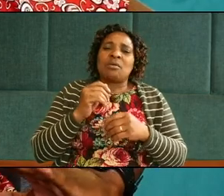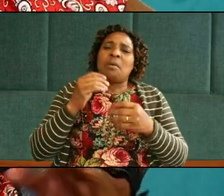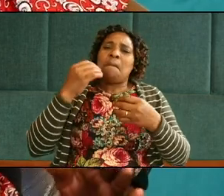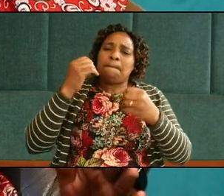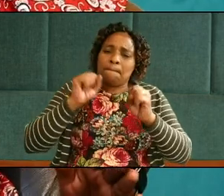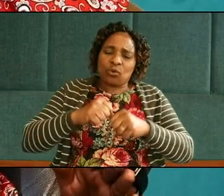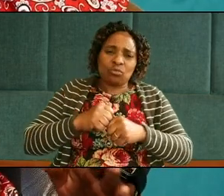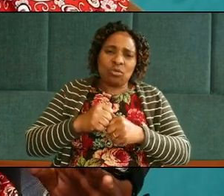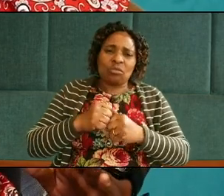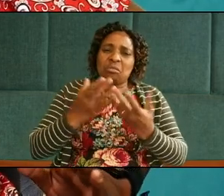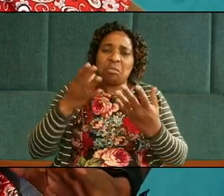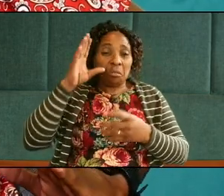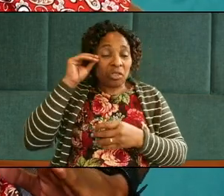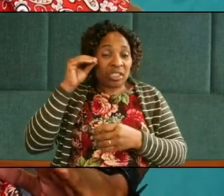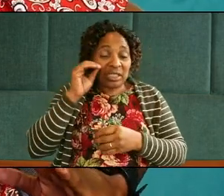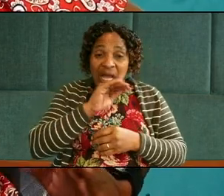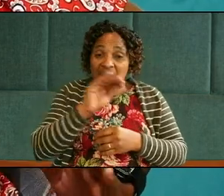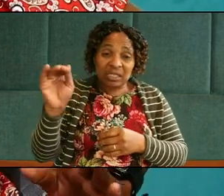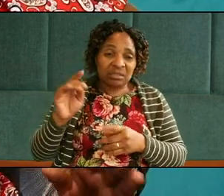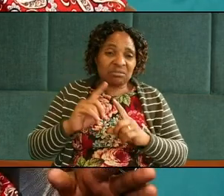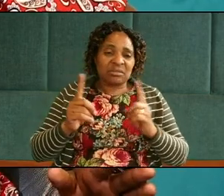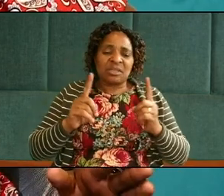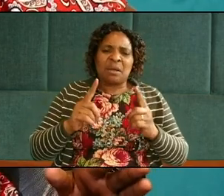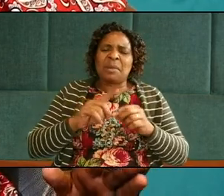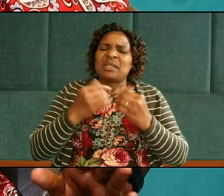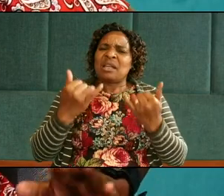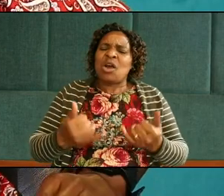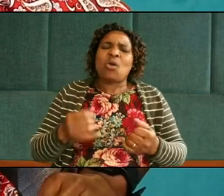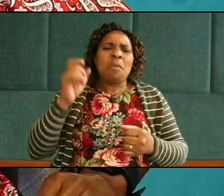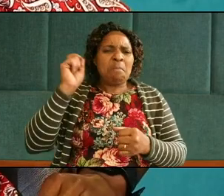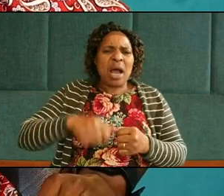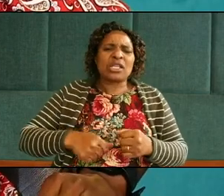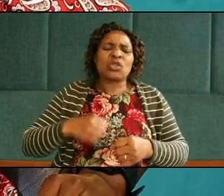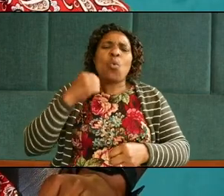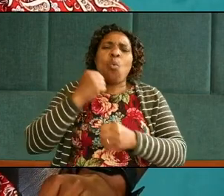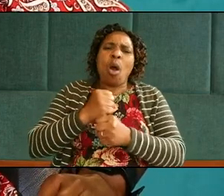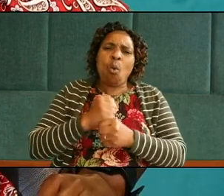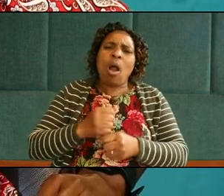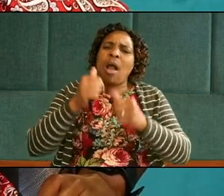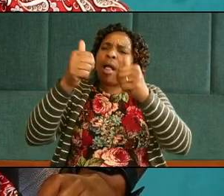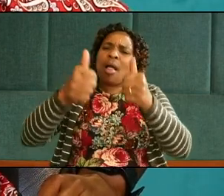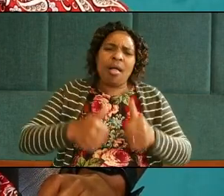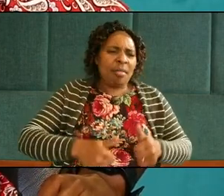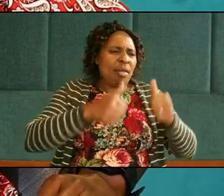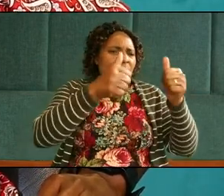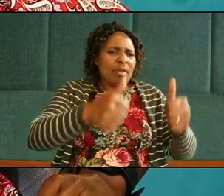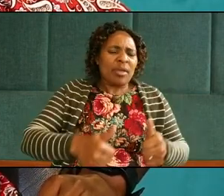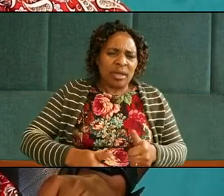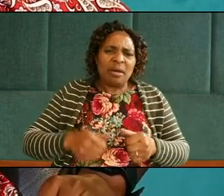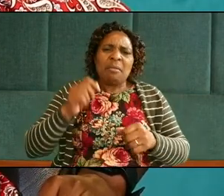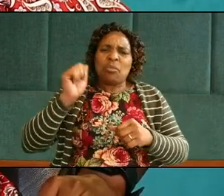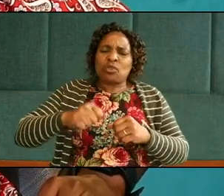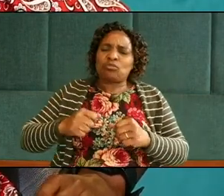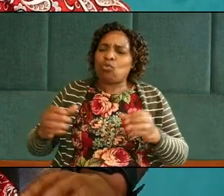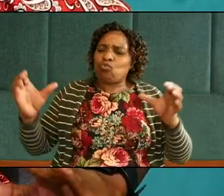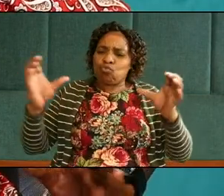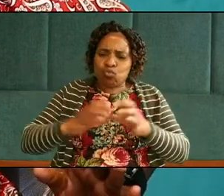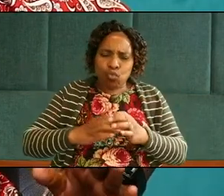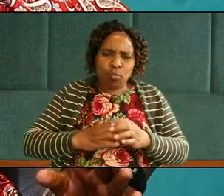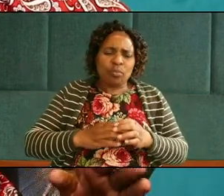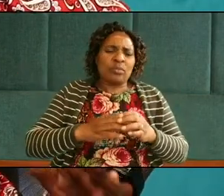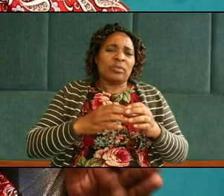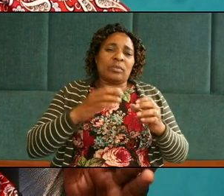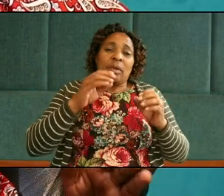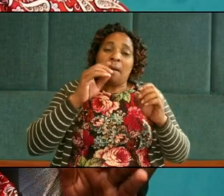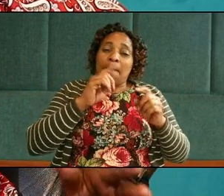Moses didn't even have to ask. You know, these days you have to do a whole campaign. You know, you have to hire a PR team, you know. But